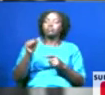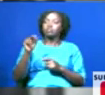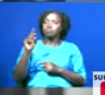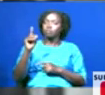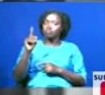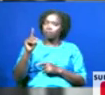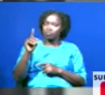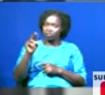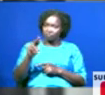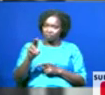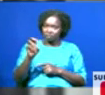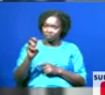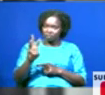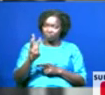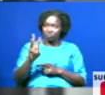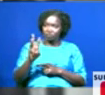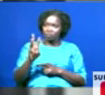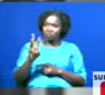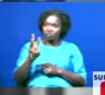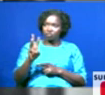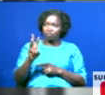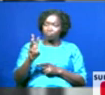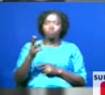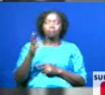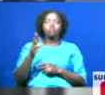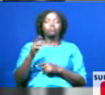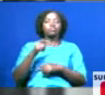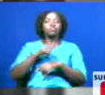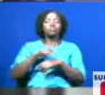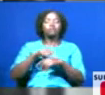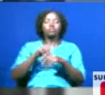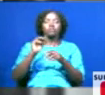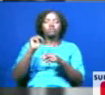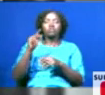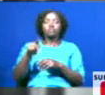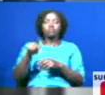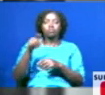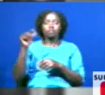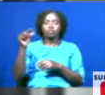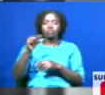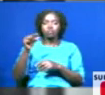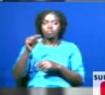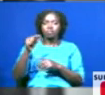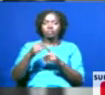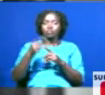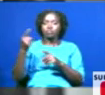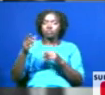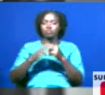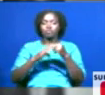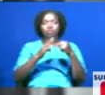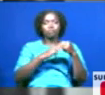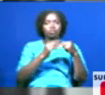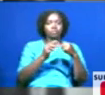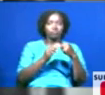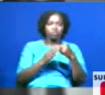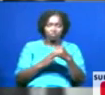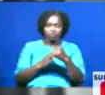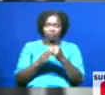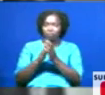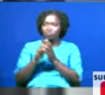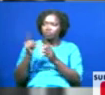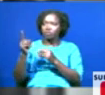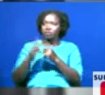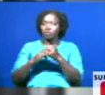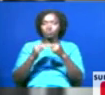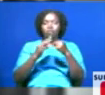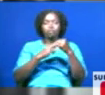Ngumba. Magugu's tenure as member of parliament for Githunguri ran from 1979 to 1986.